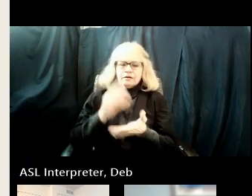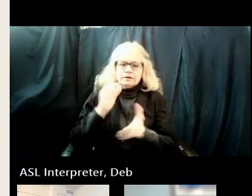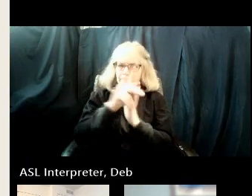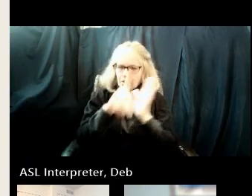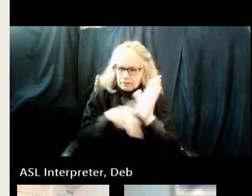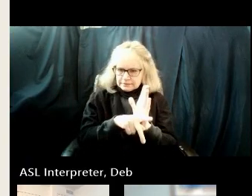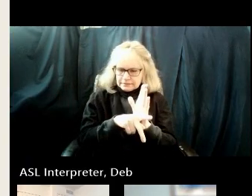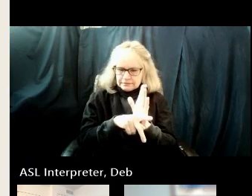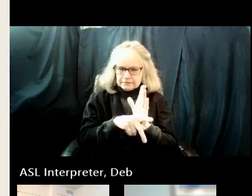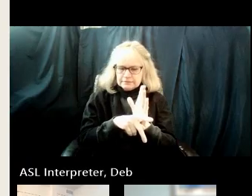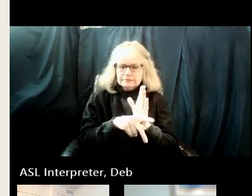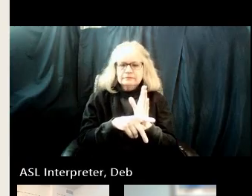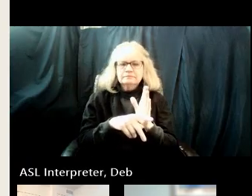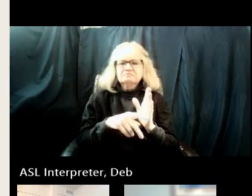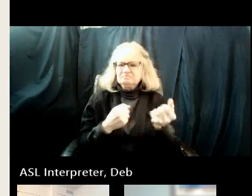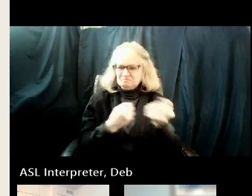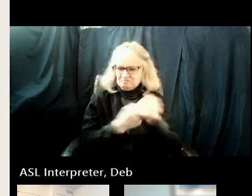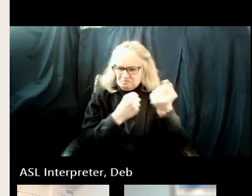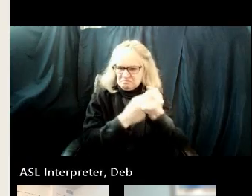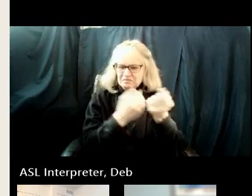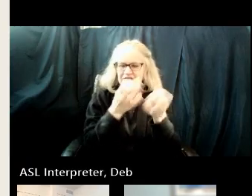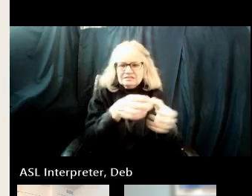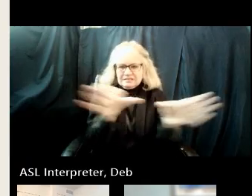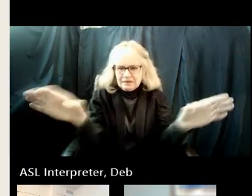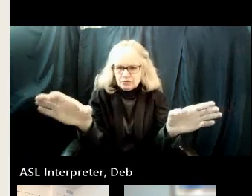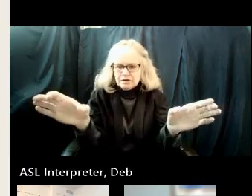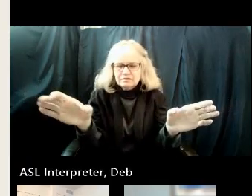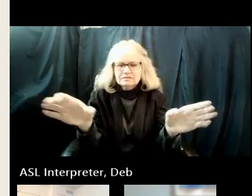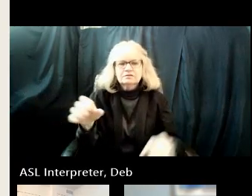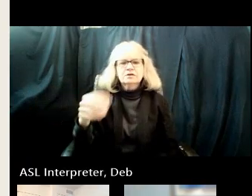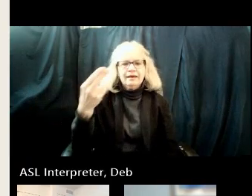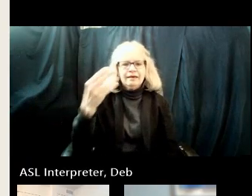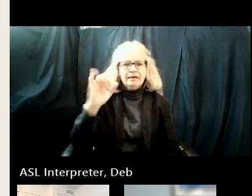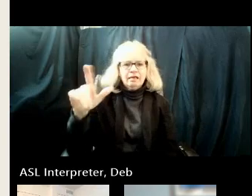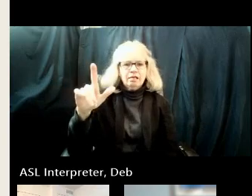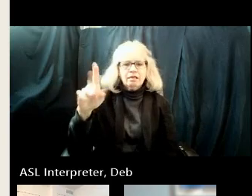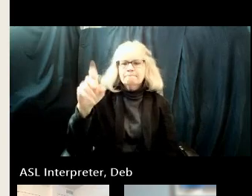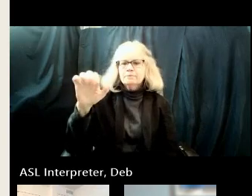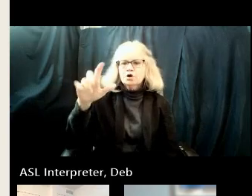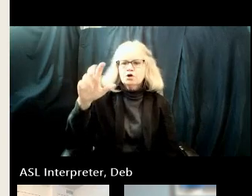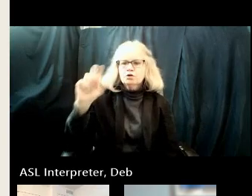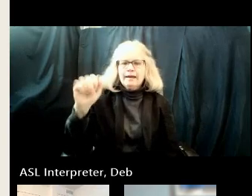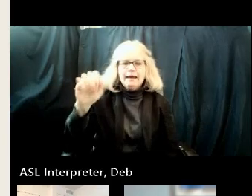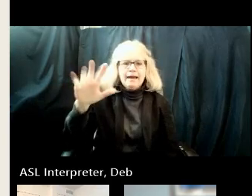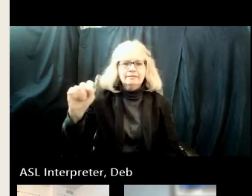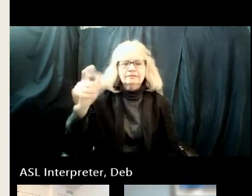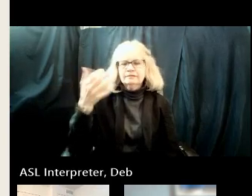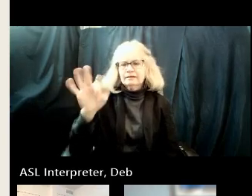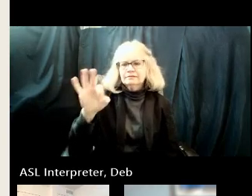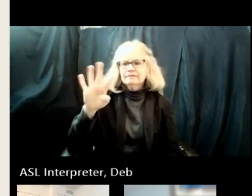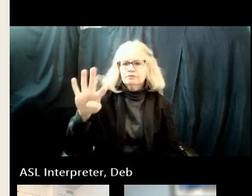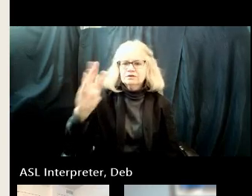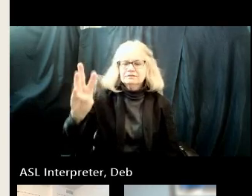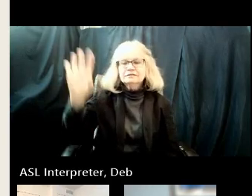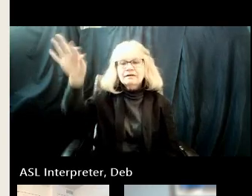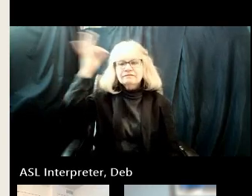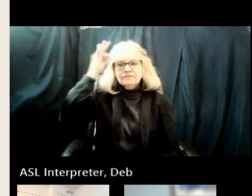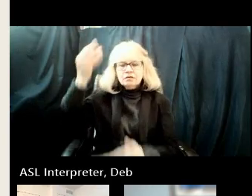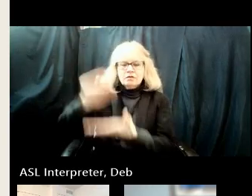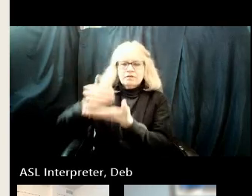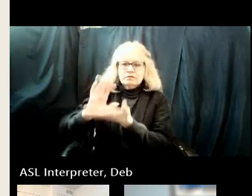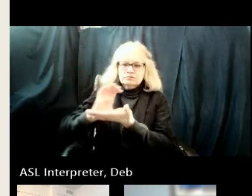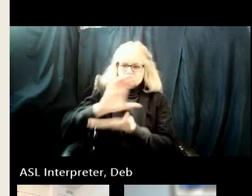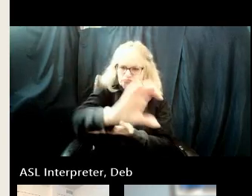fact, reinforcing segregation. The Hill-Burton Act of 1946 provided federal funds to build hospitals,